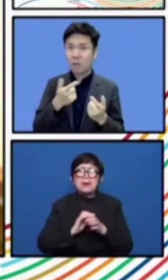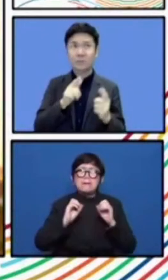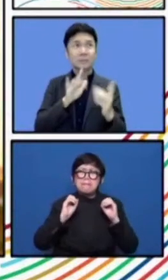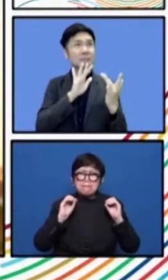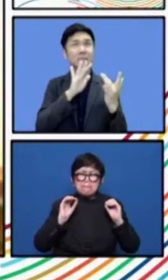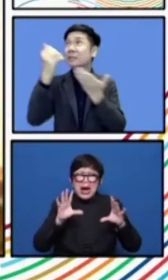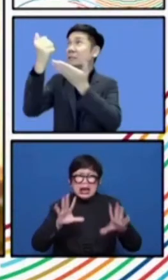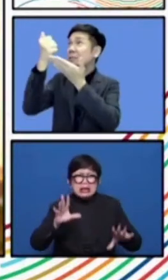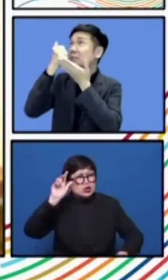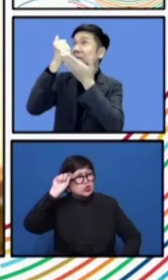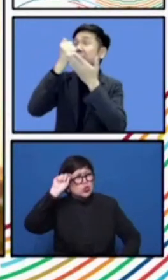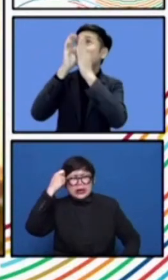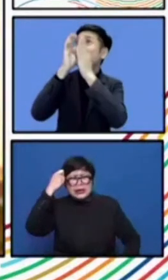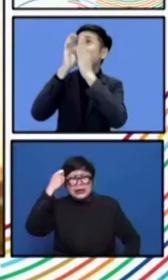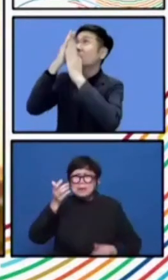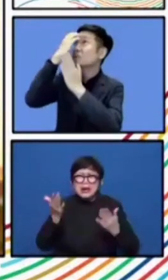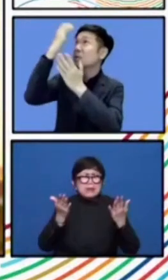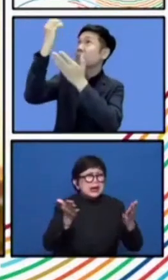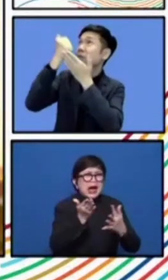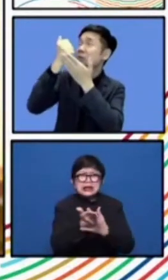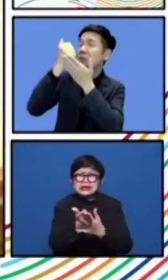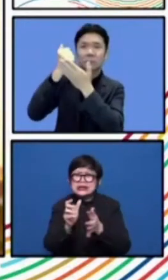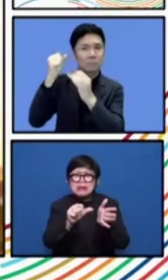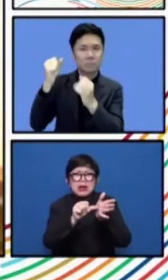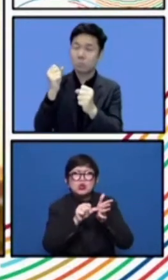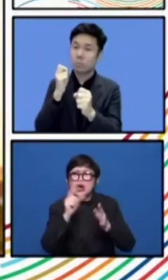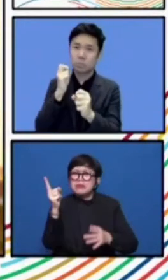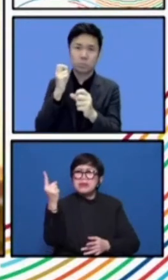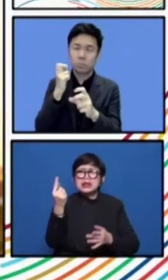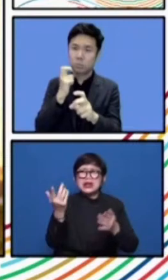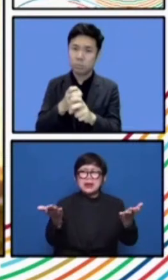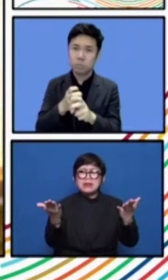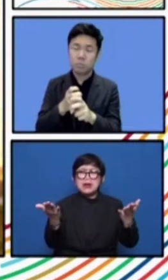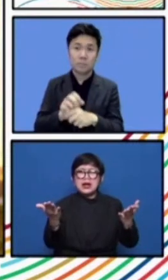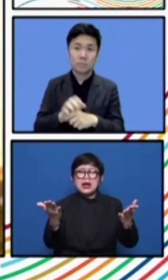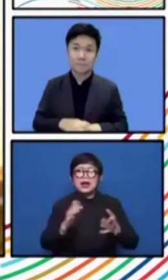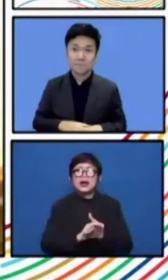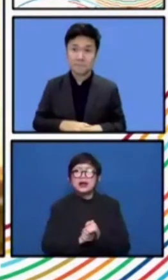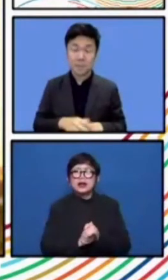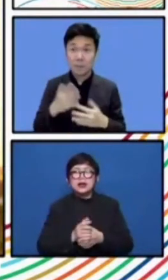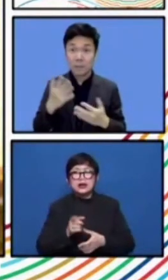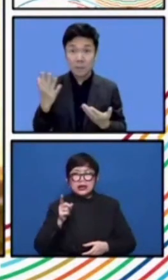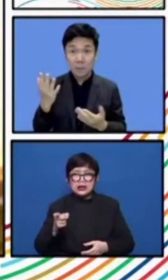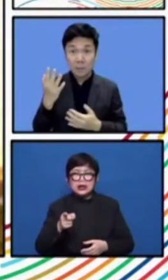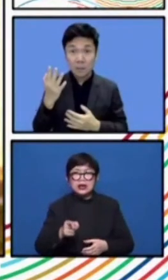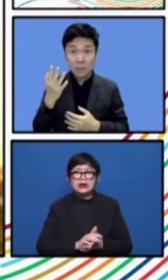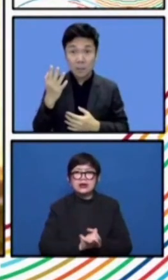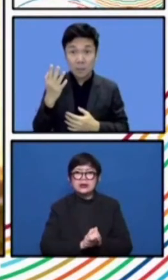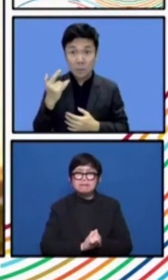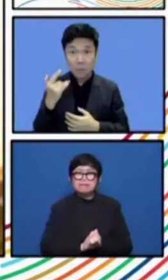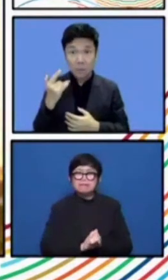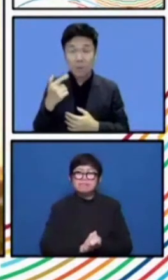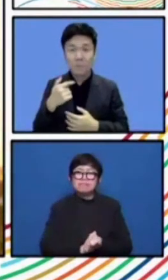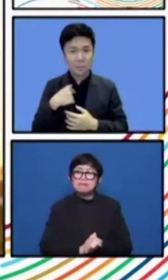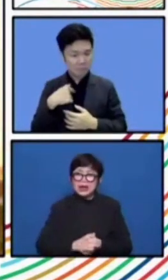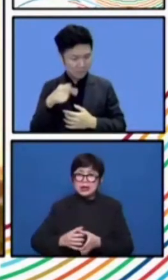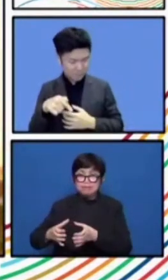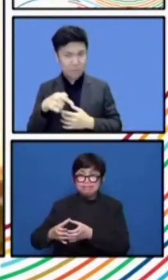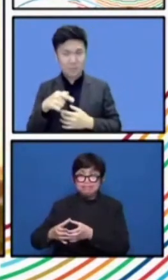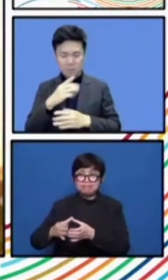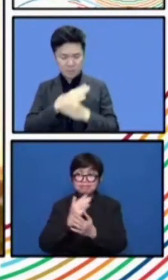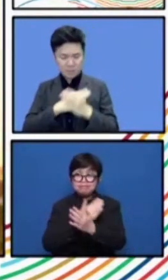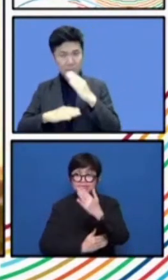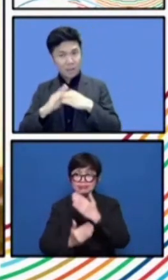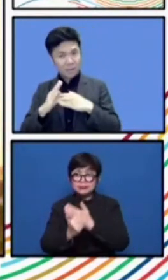this is do partly uh because many of them are dependent on on the income of other person in addition